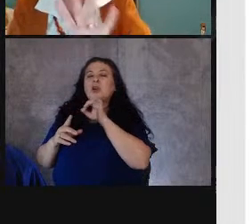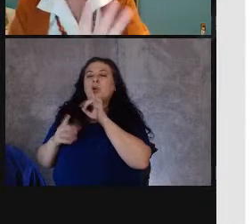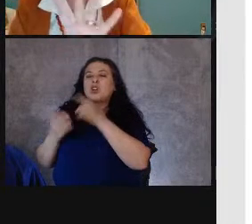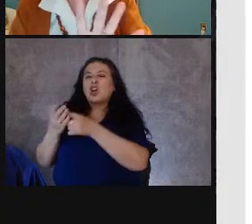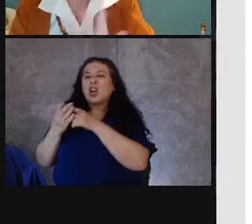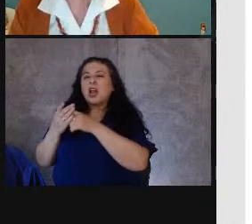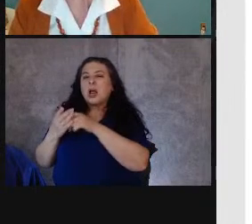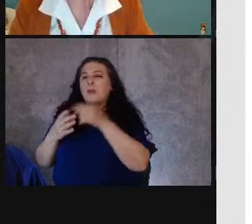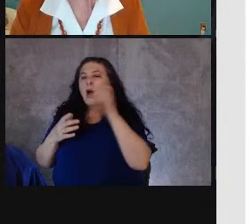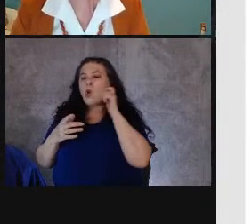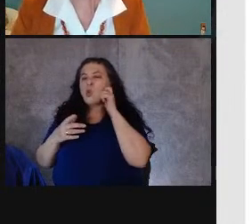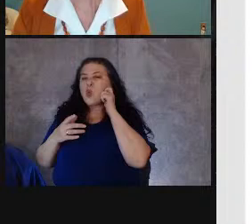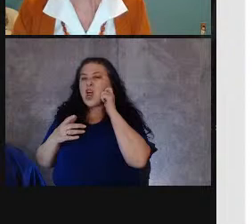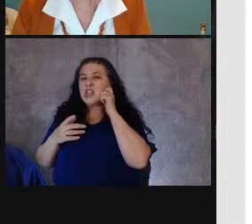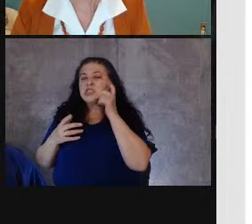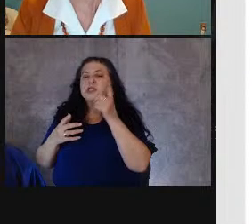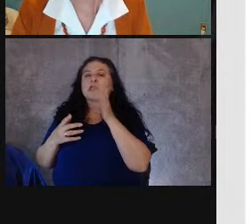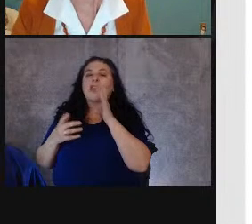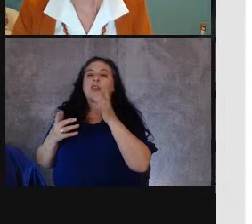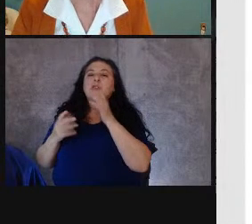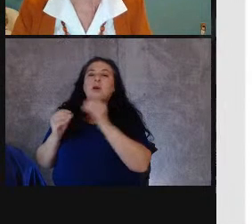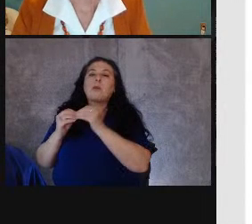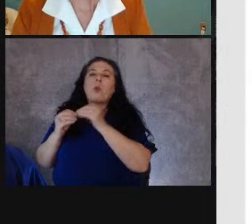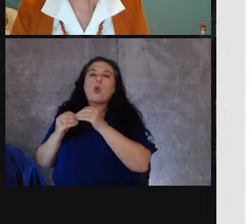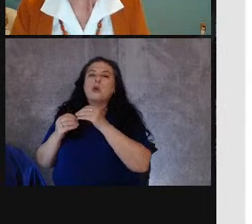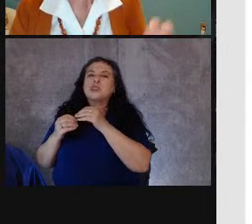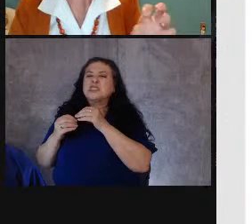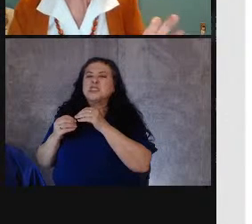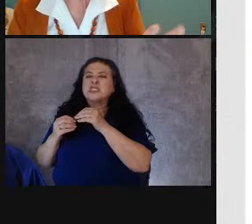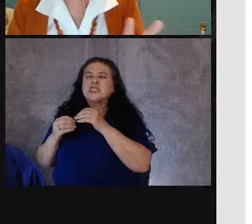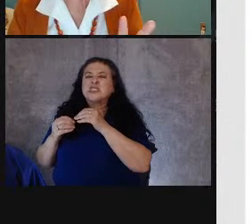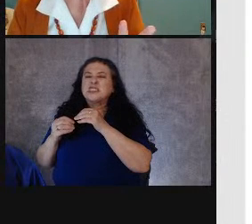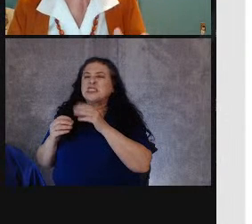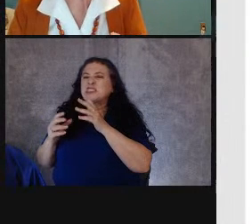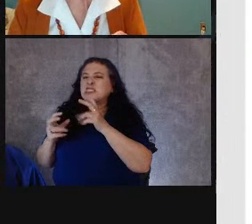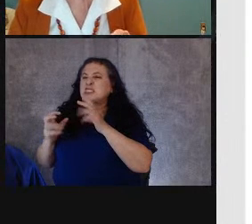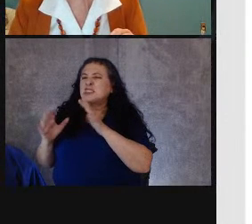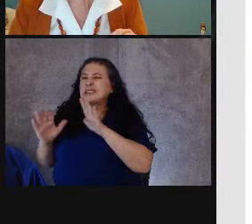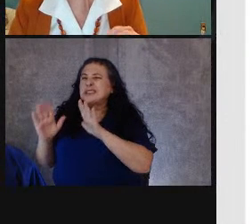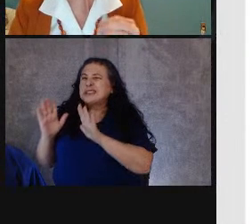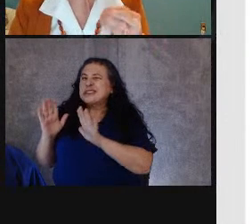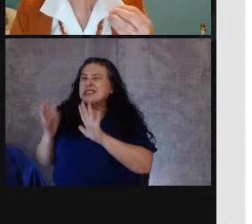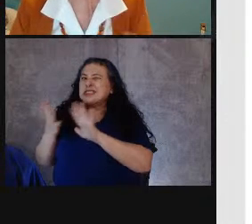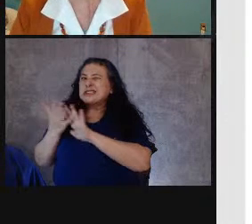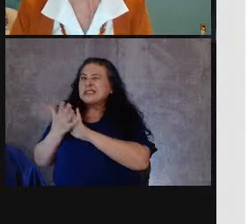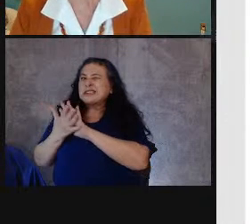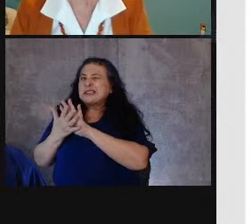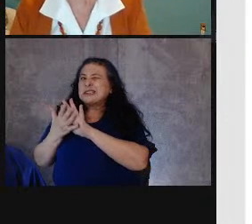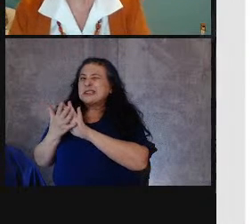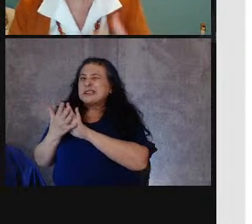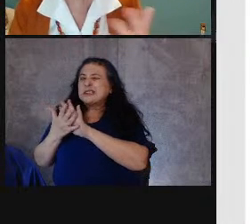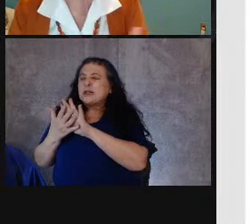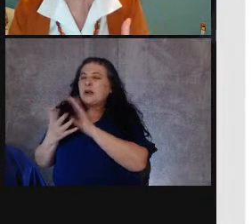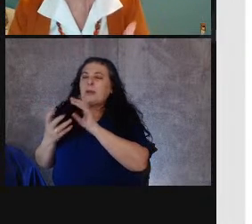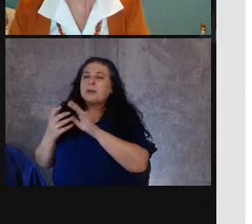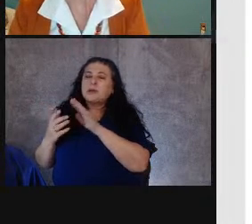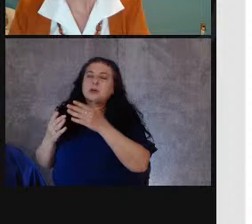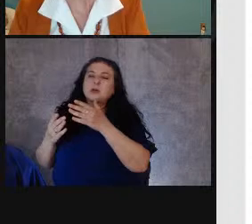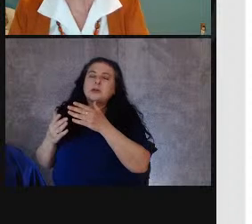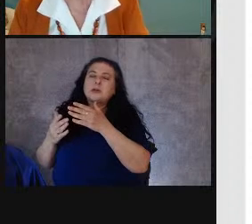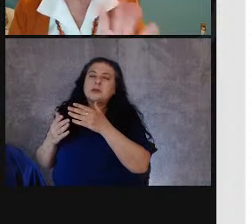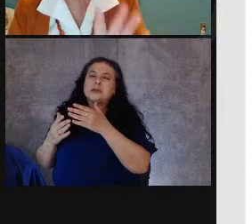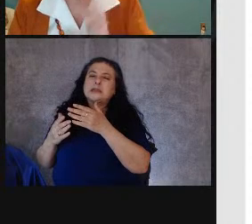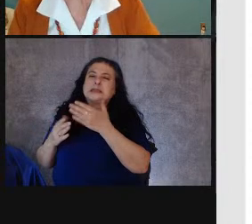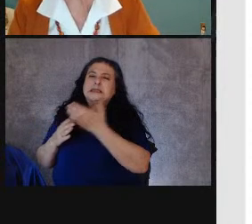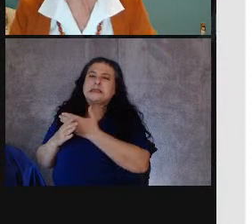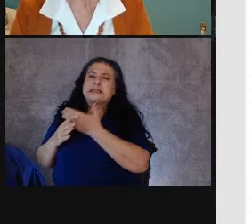here? And so things become a lot more questionable, I think, and some of the more disturbing aspects of things like better